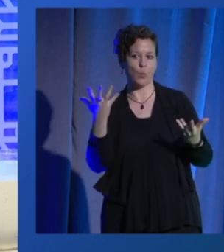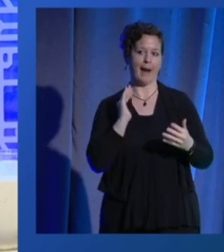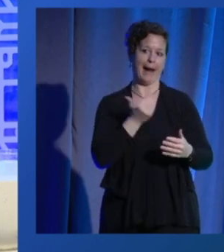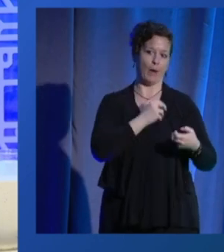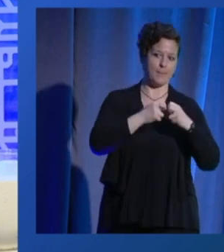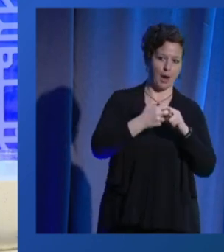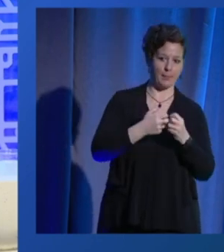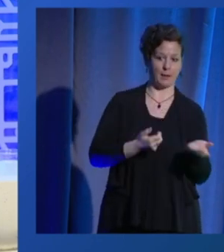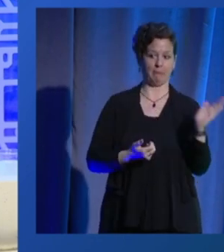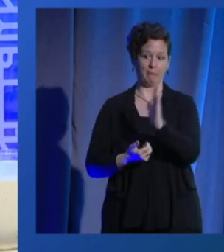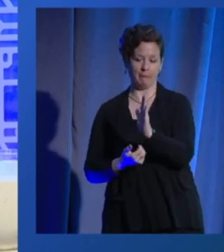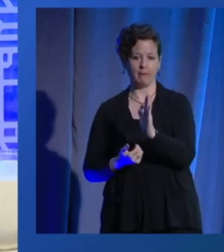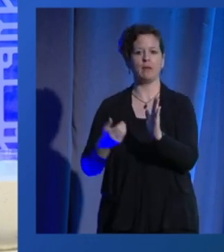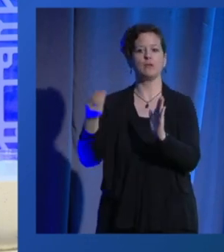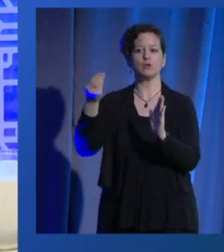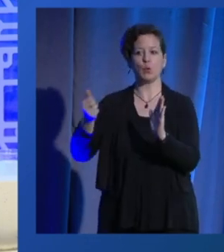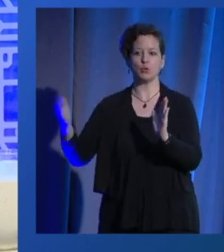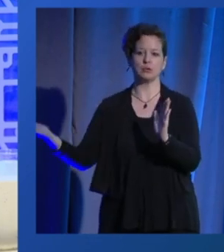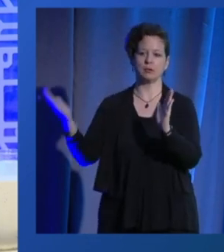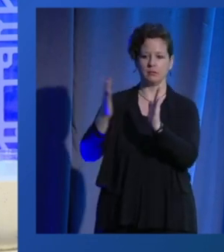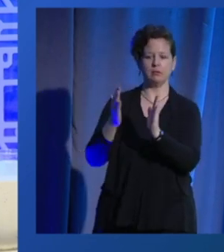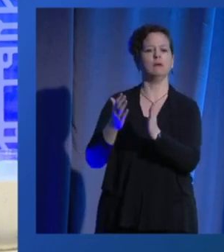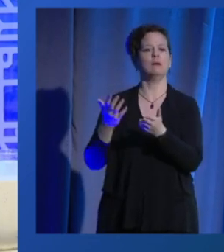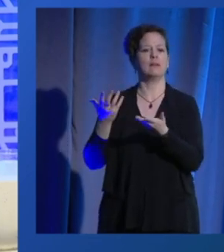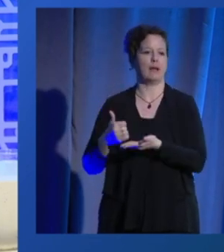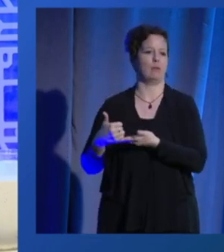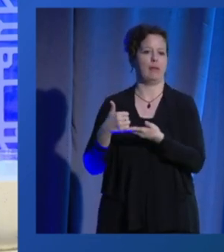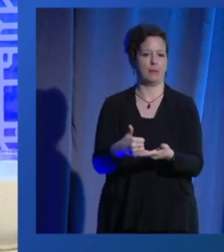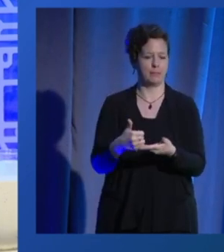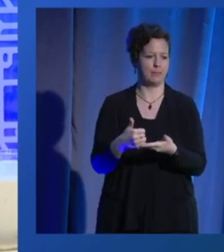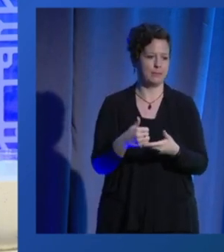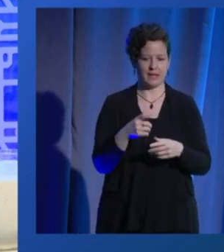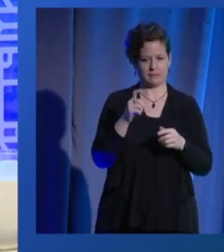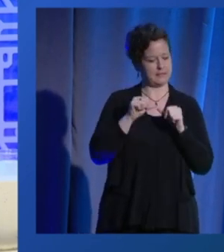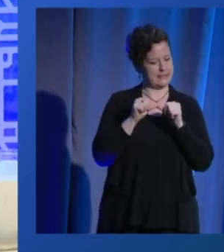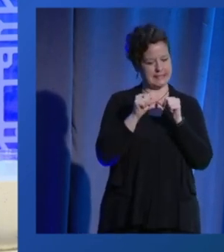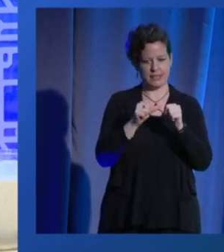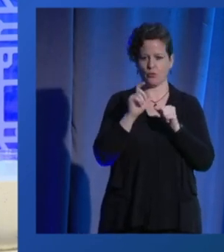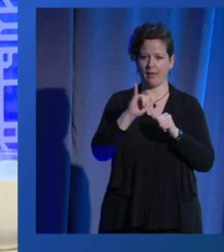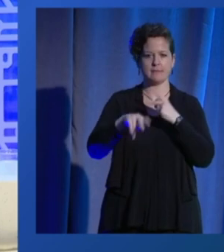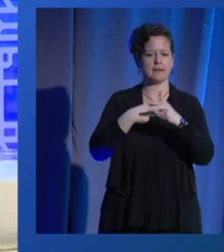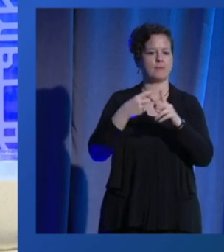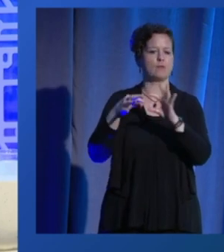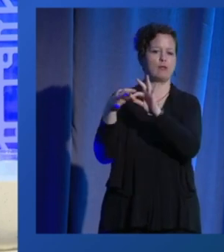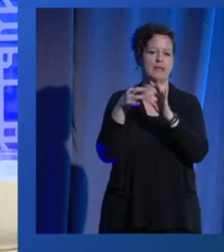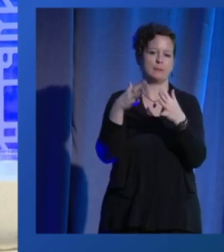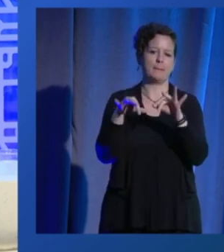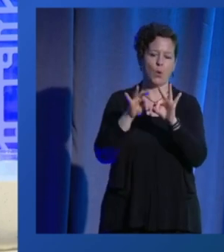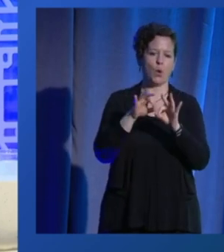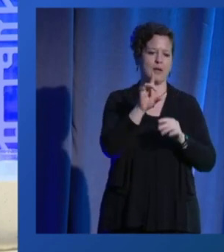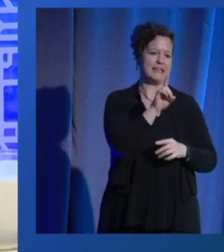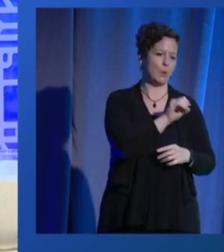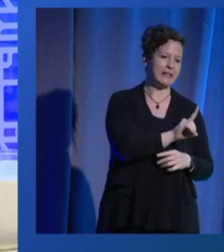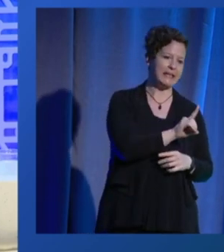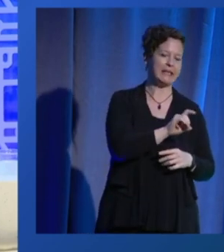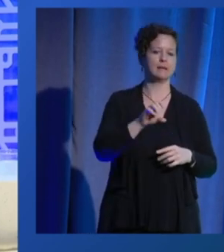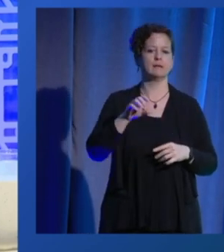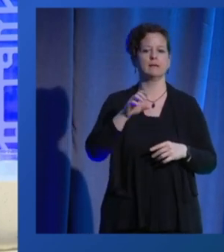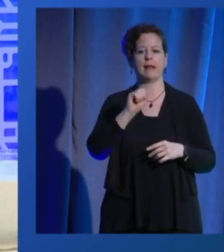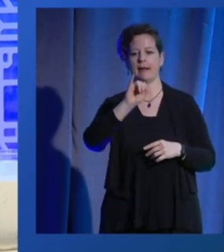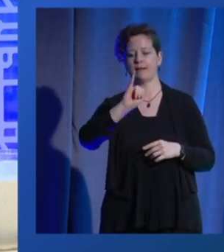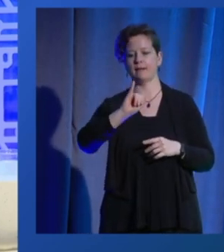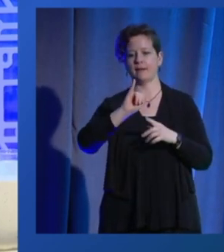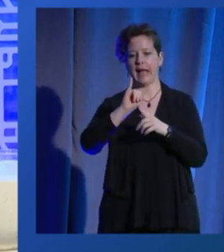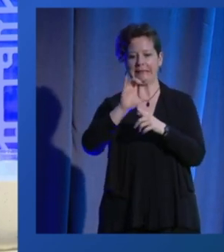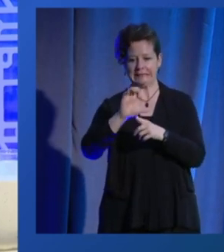two together is what is going to continue to propel uh the the dod and ic's gains in AI ml